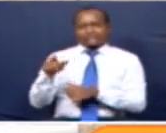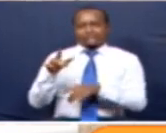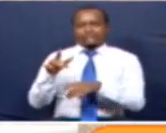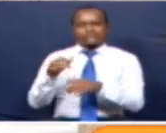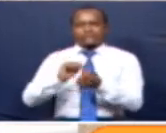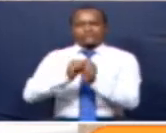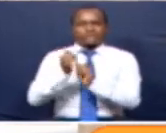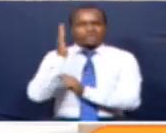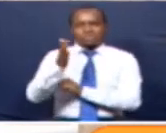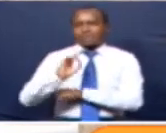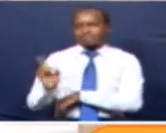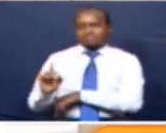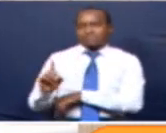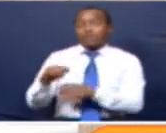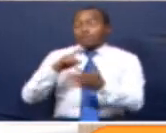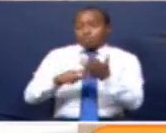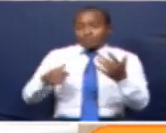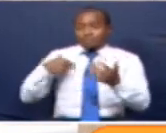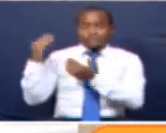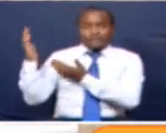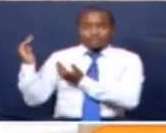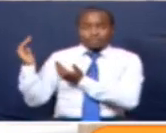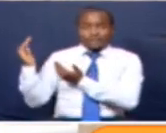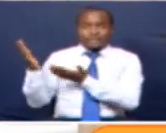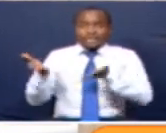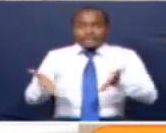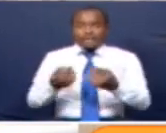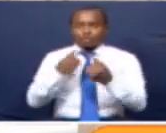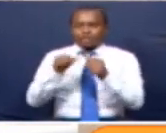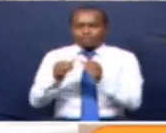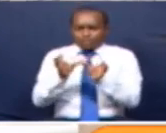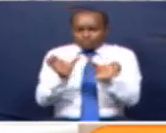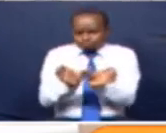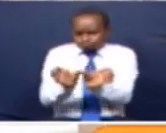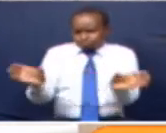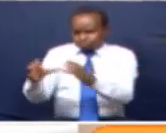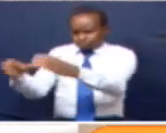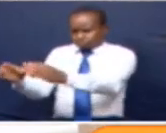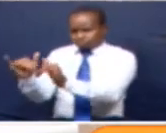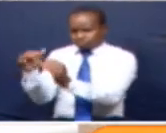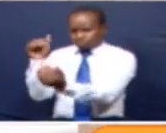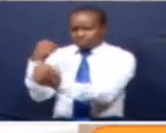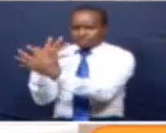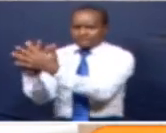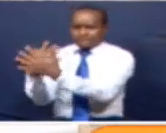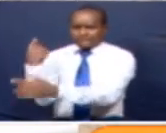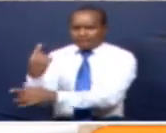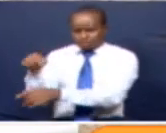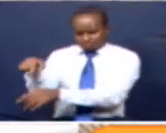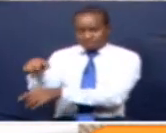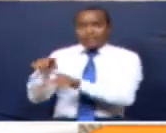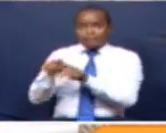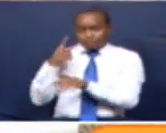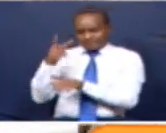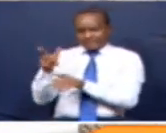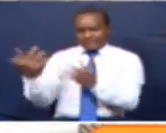change. What I do expect is that right now we're talking about death row, mm-hmm. but we will see this particular principle being applied